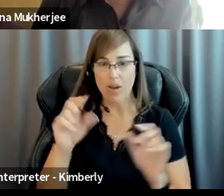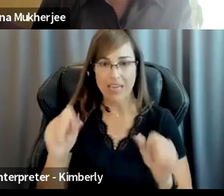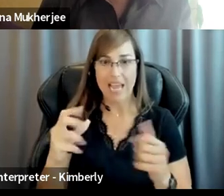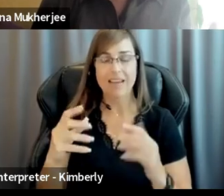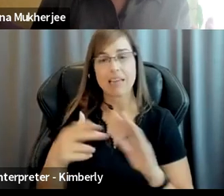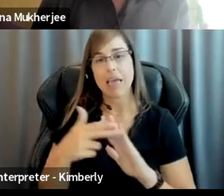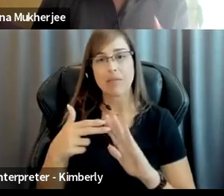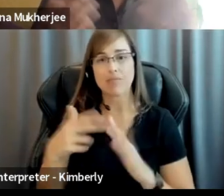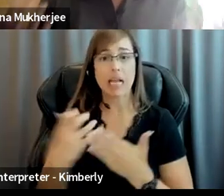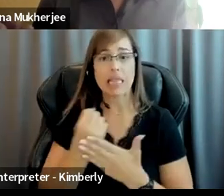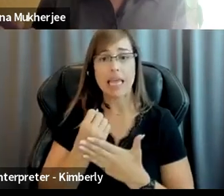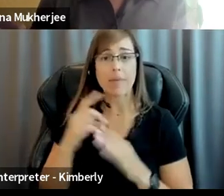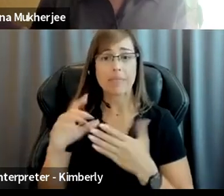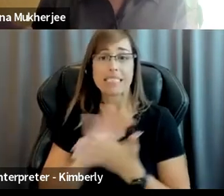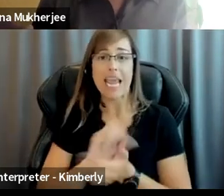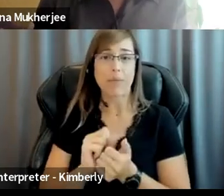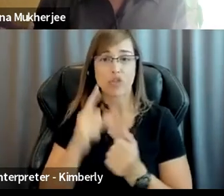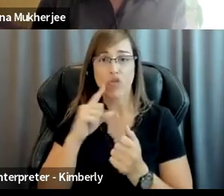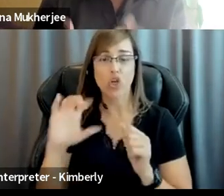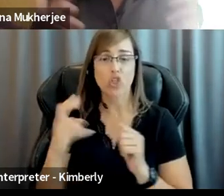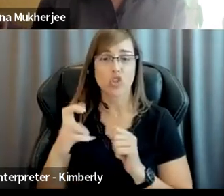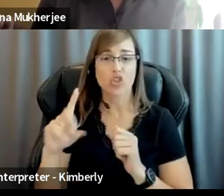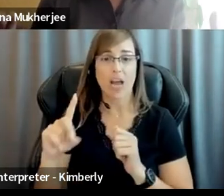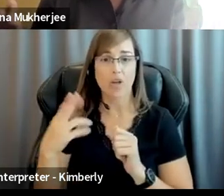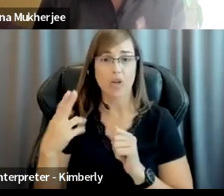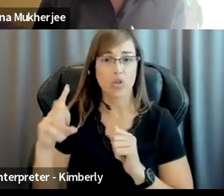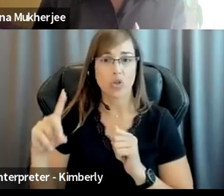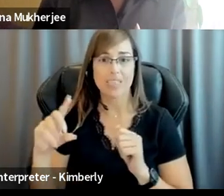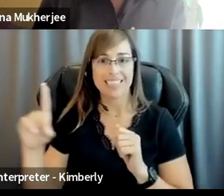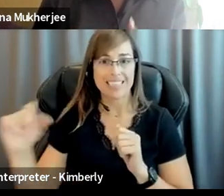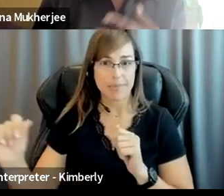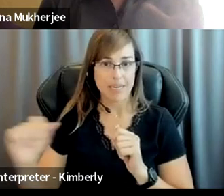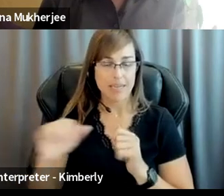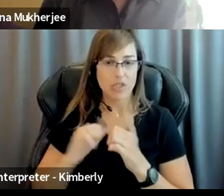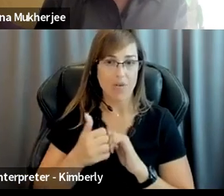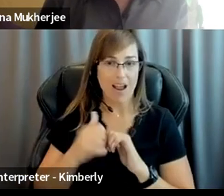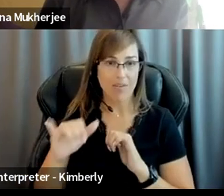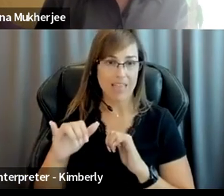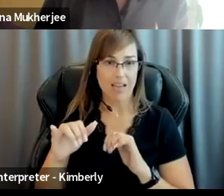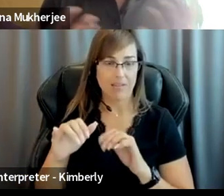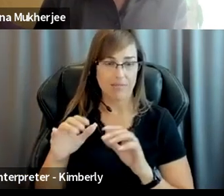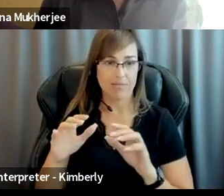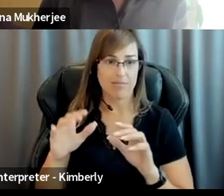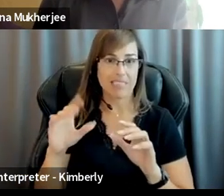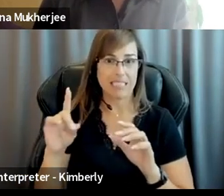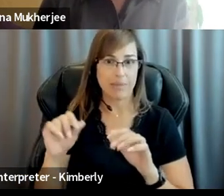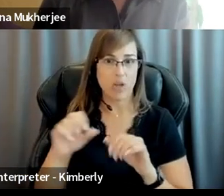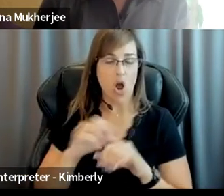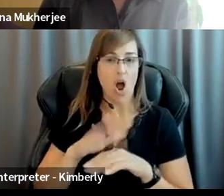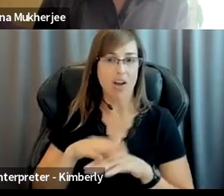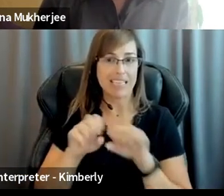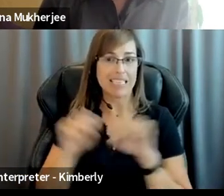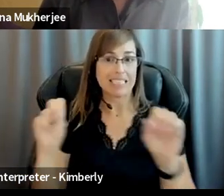damages for a child with disabilities, the way that that process situates disabilities on a systems level needs to change as